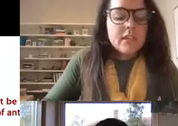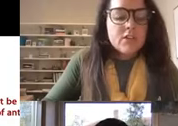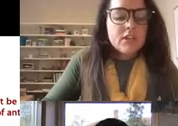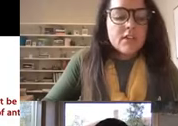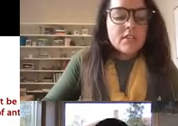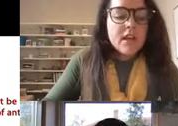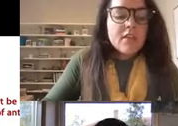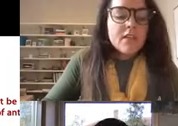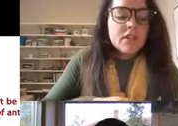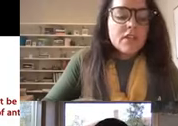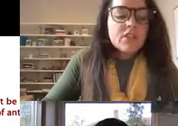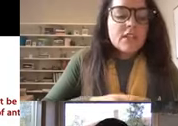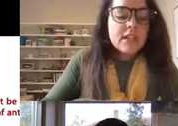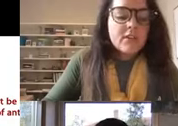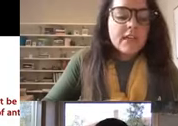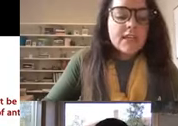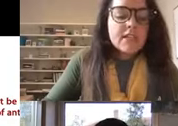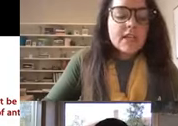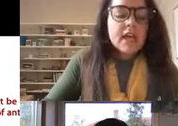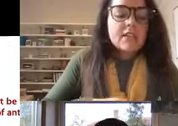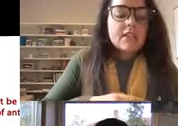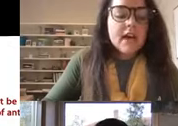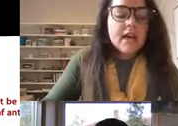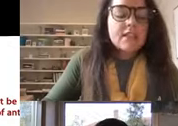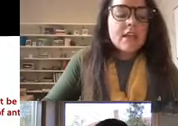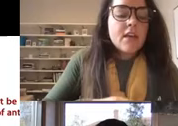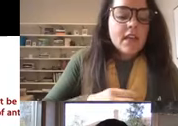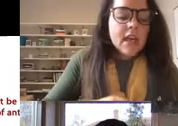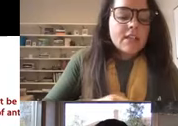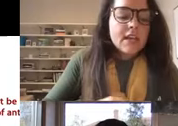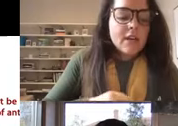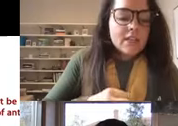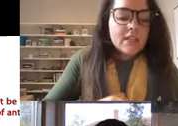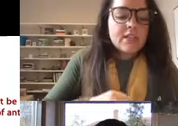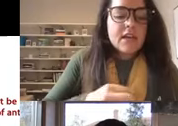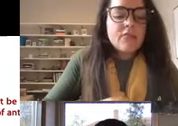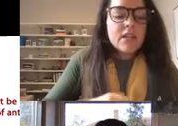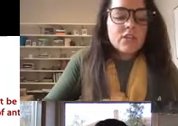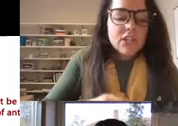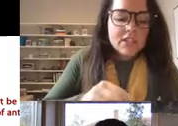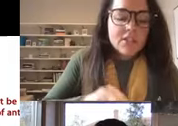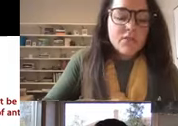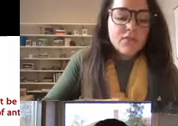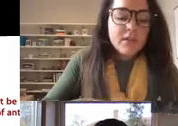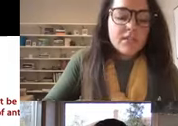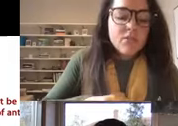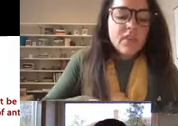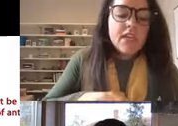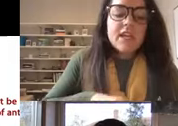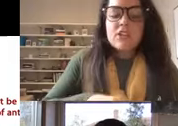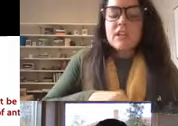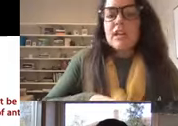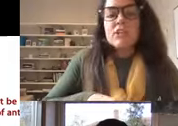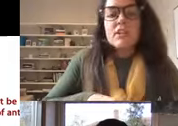geography teachers. These traditions clearly indicate that the anti-racist and racial justice movements